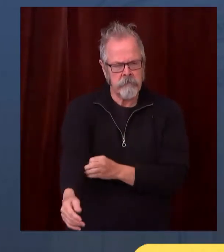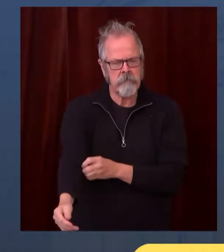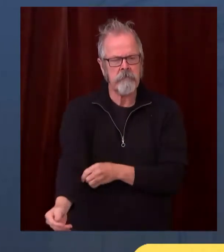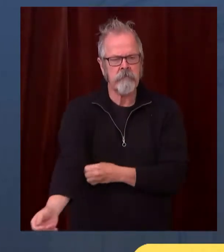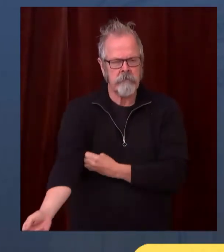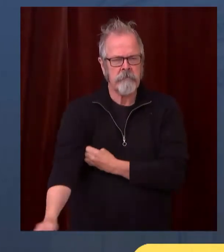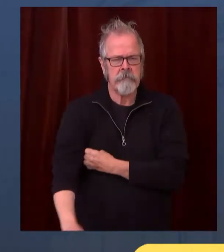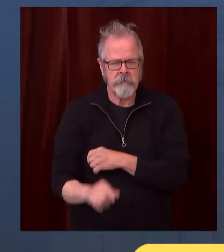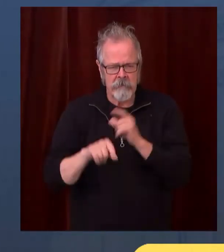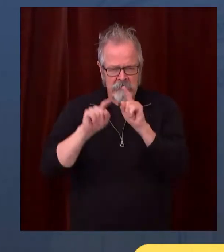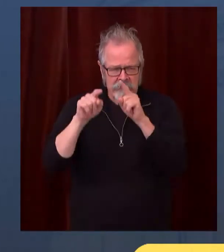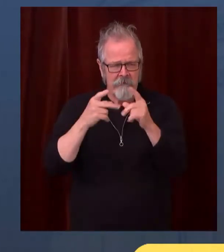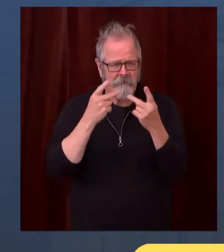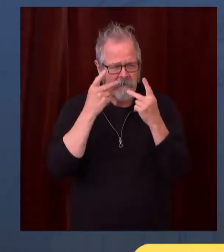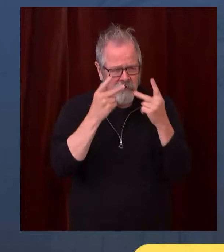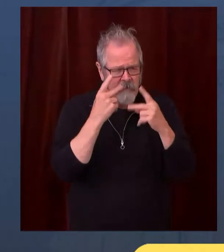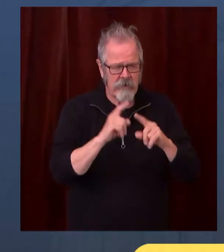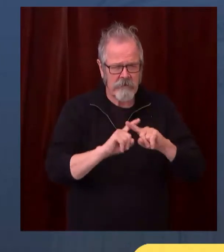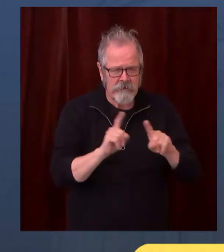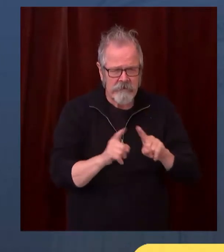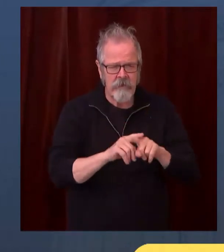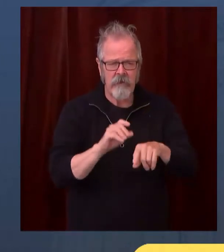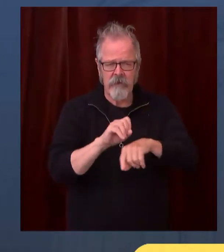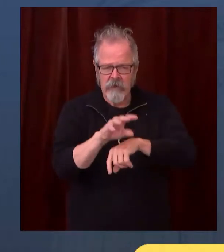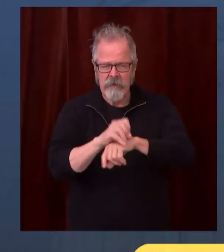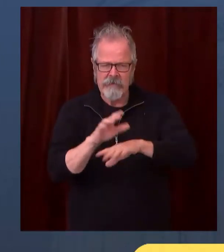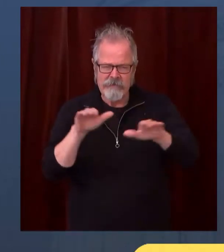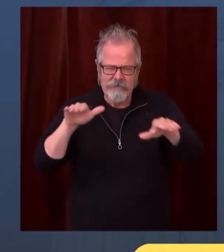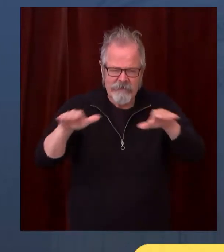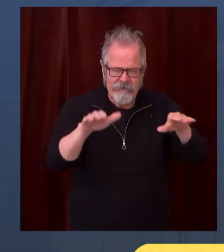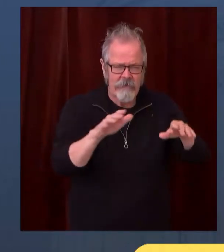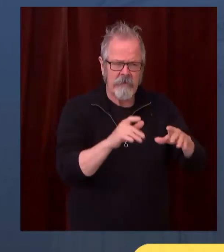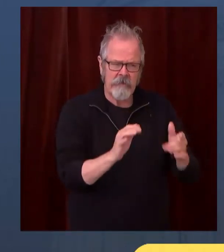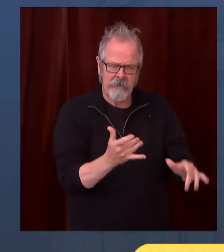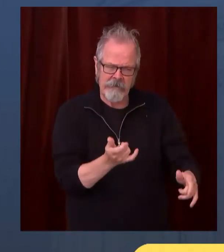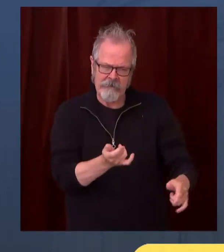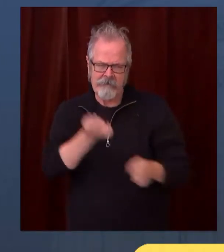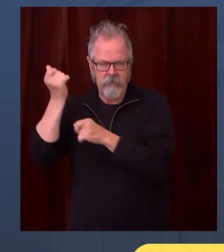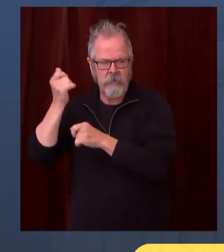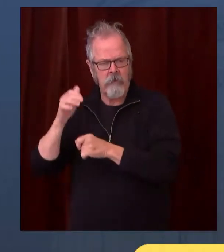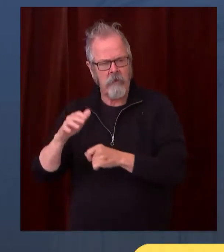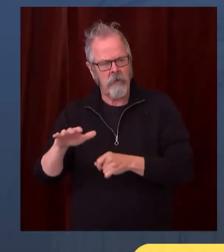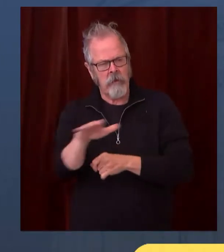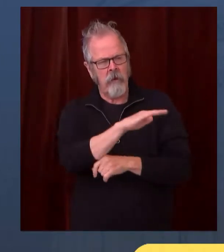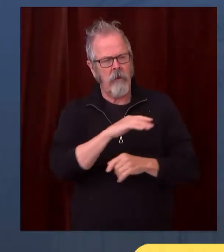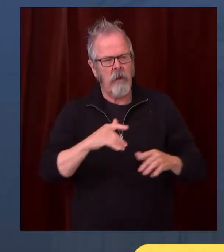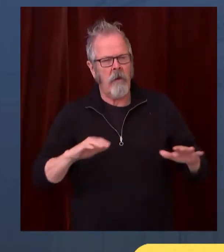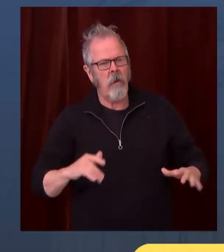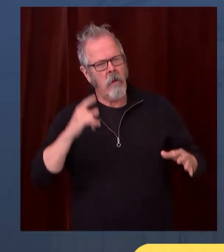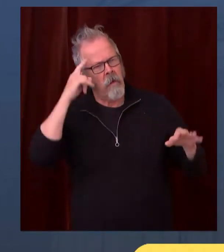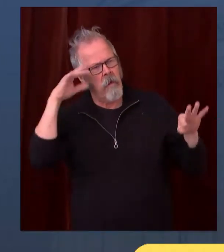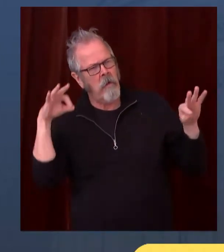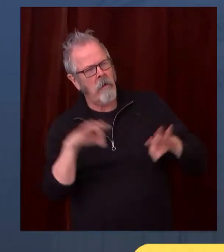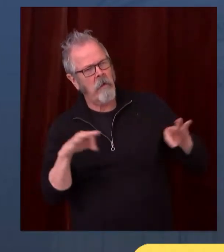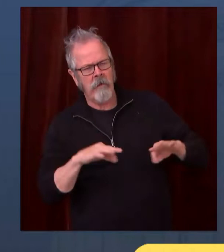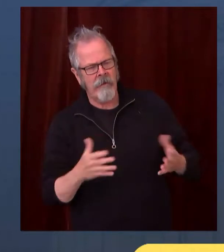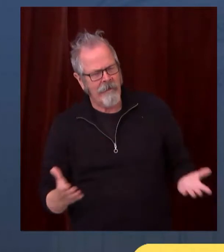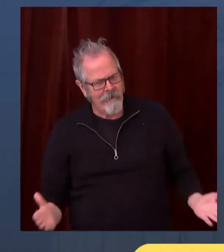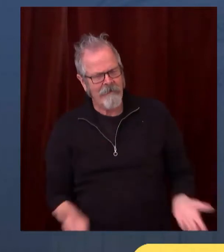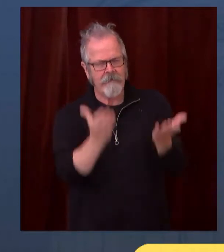COVID-19. That's more than 200 nursing homes, 500 assisted living facilities, and